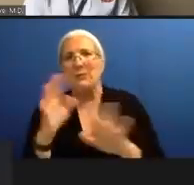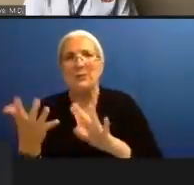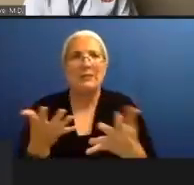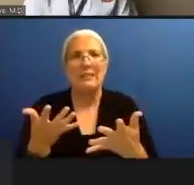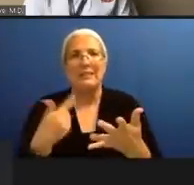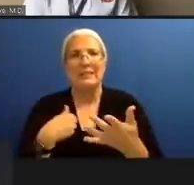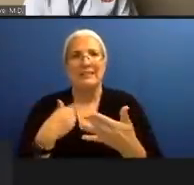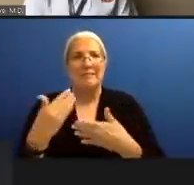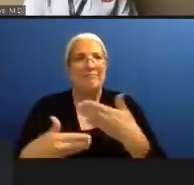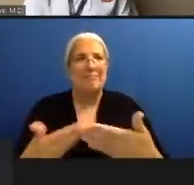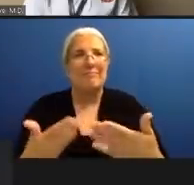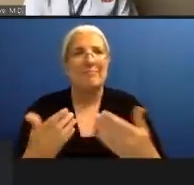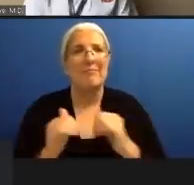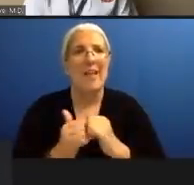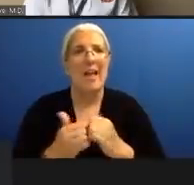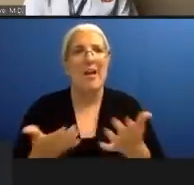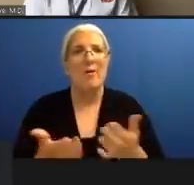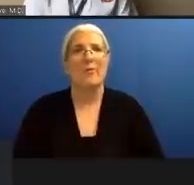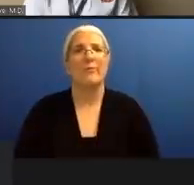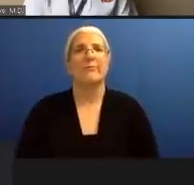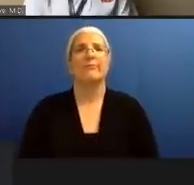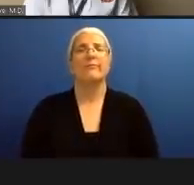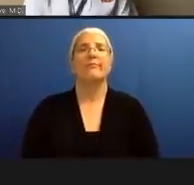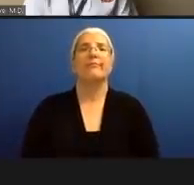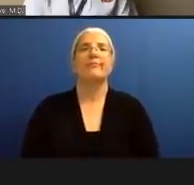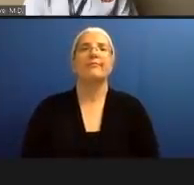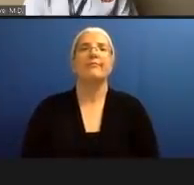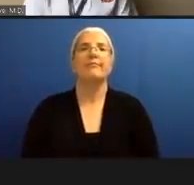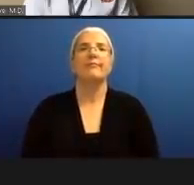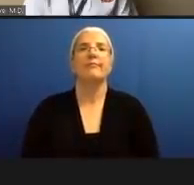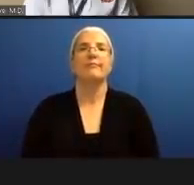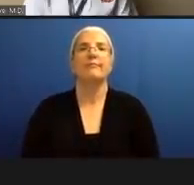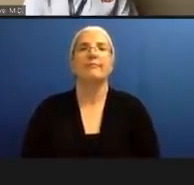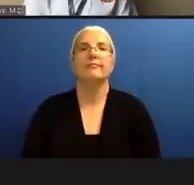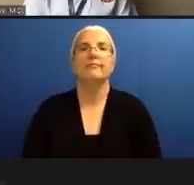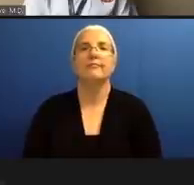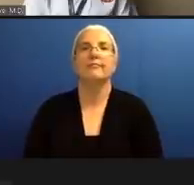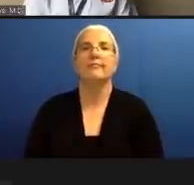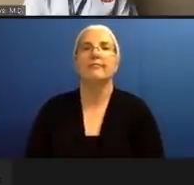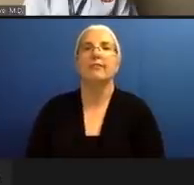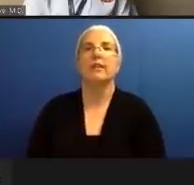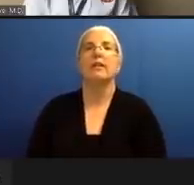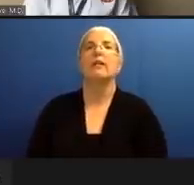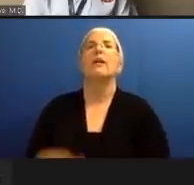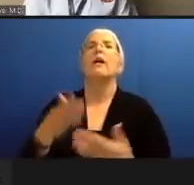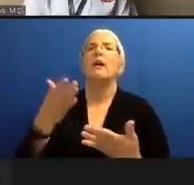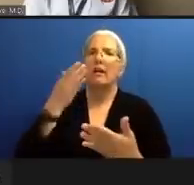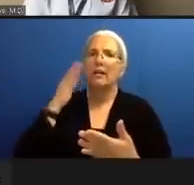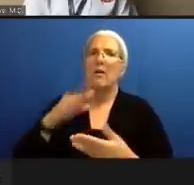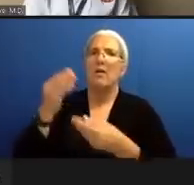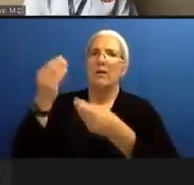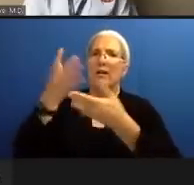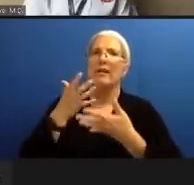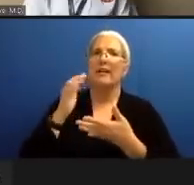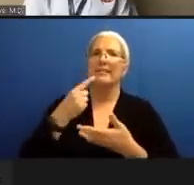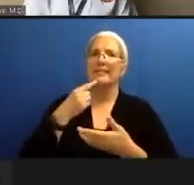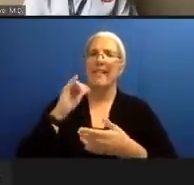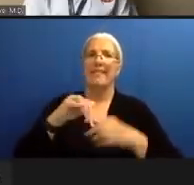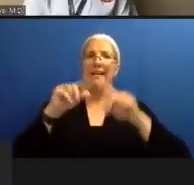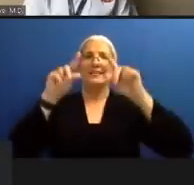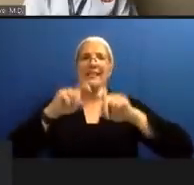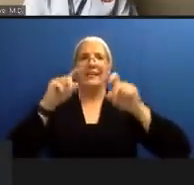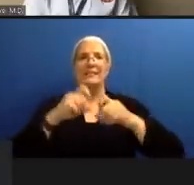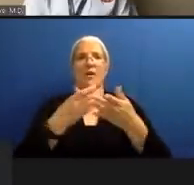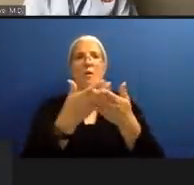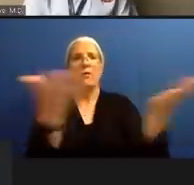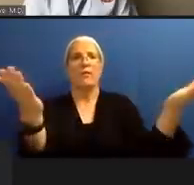them. There's reports that there's a test on the market that gives results almost immediately. So